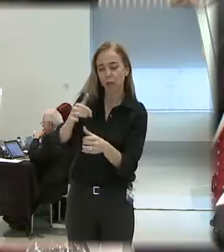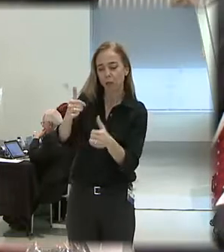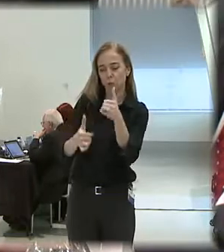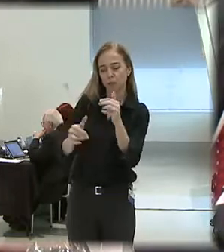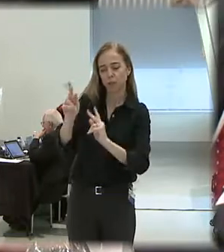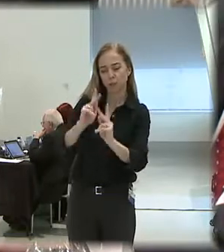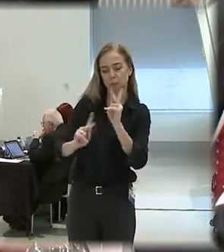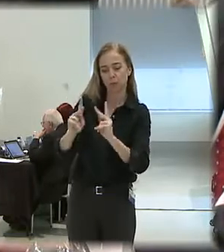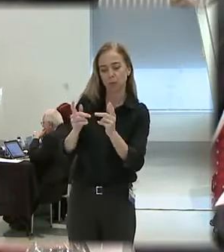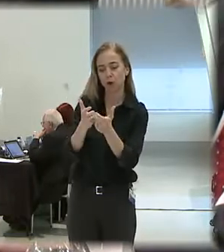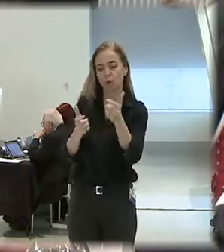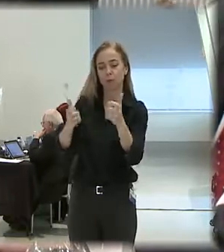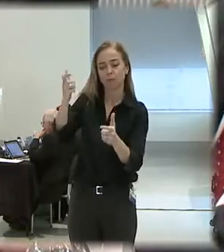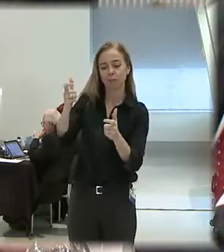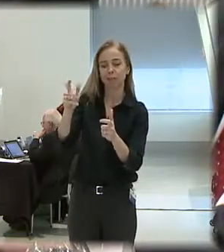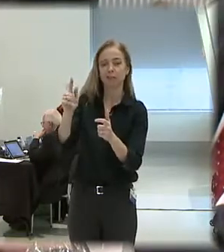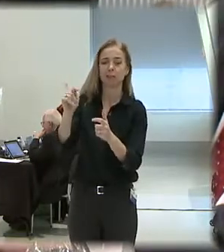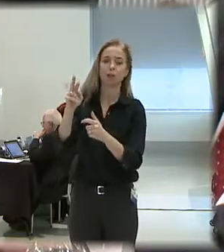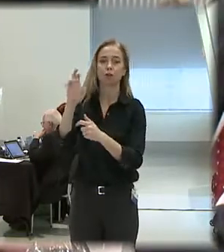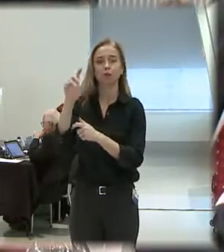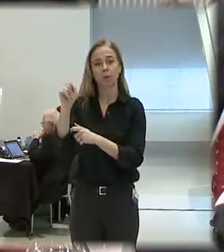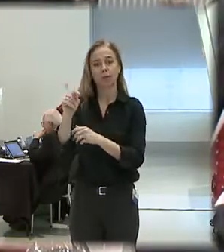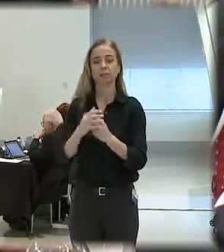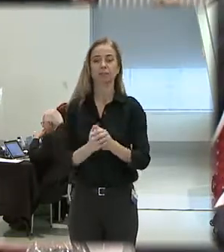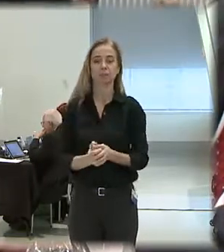are going to be the biggest threat.